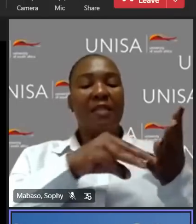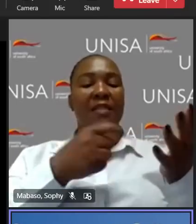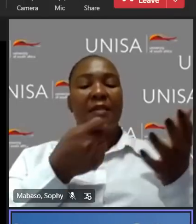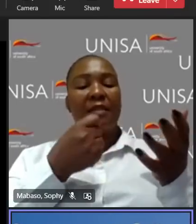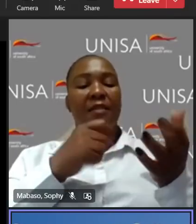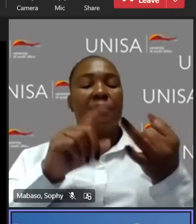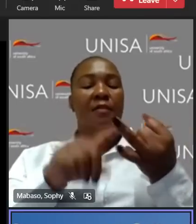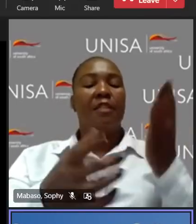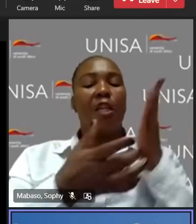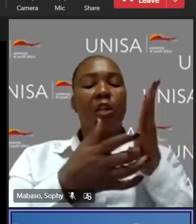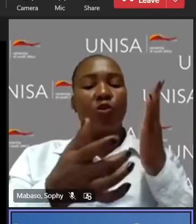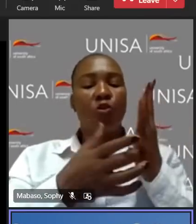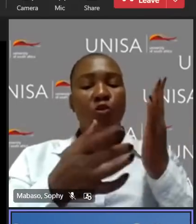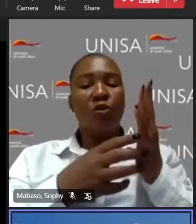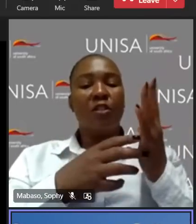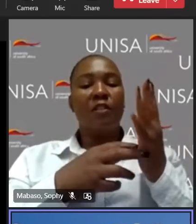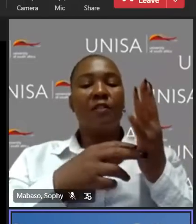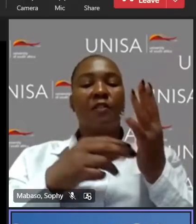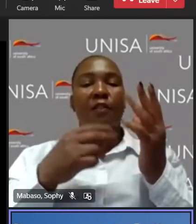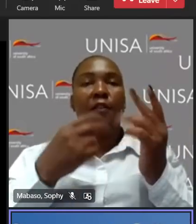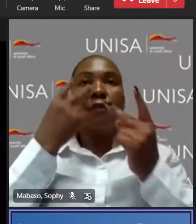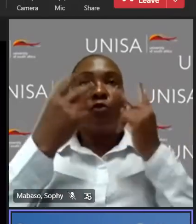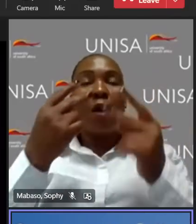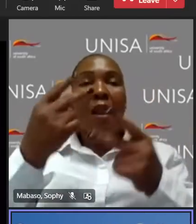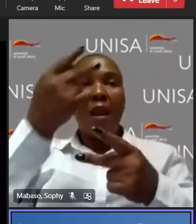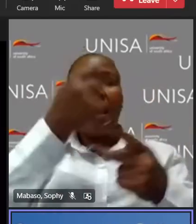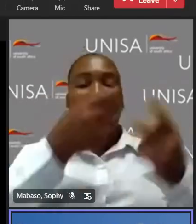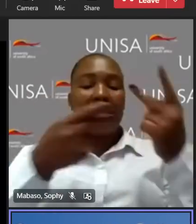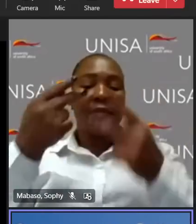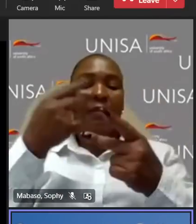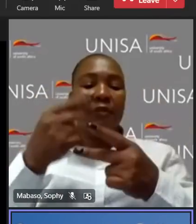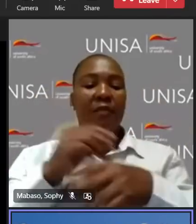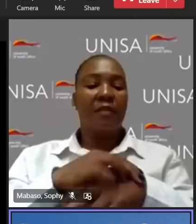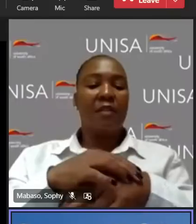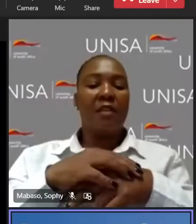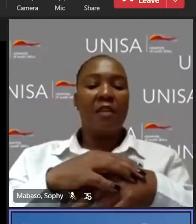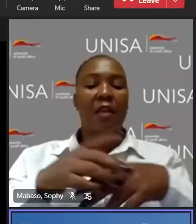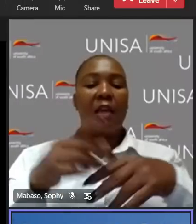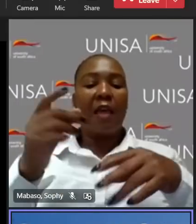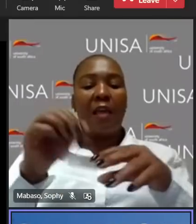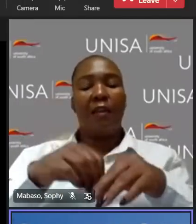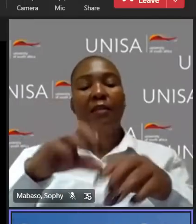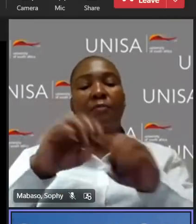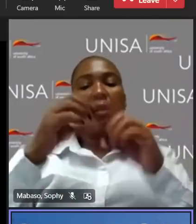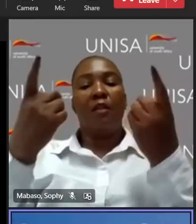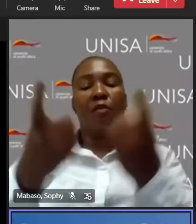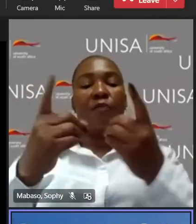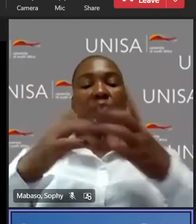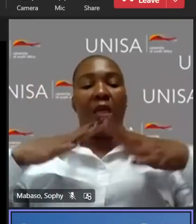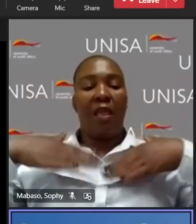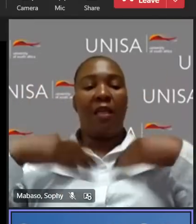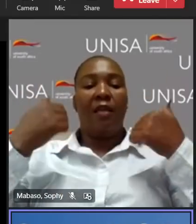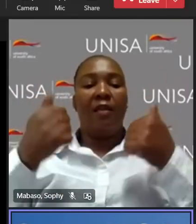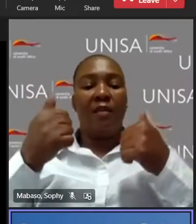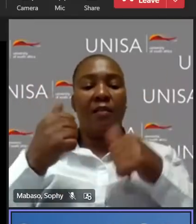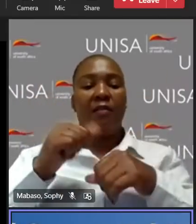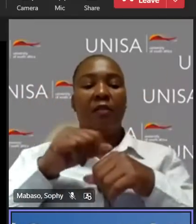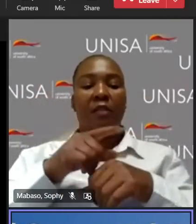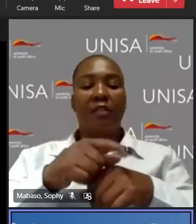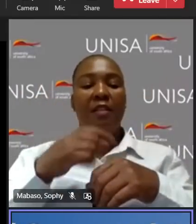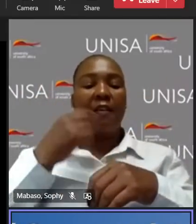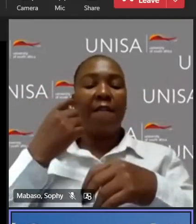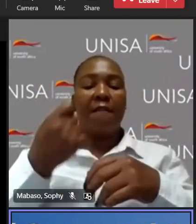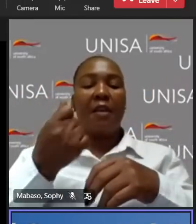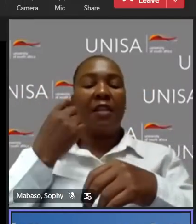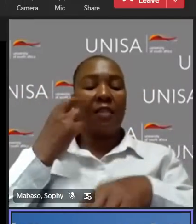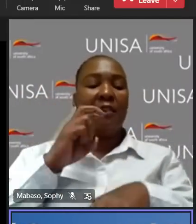technology, visual arts, music, and faculty of health. It's mainly for the financially needy